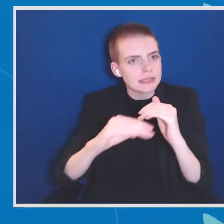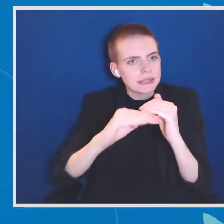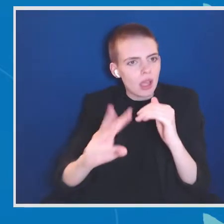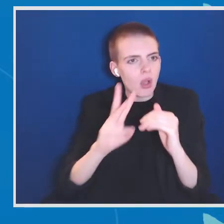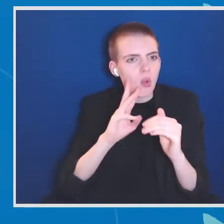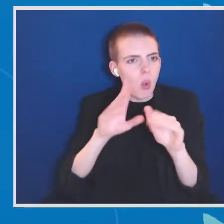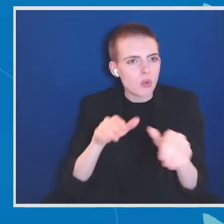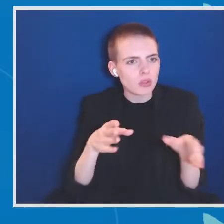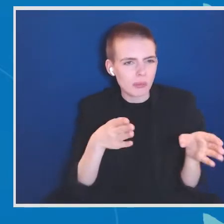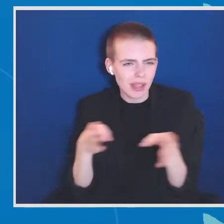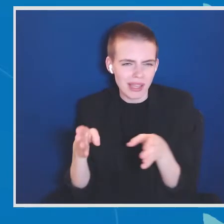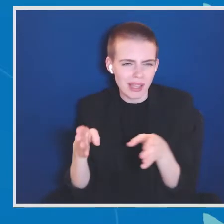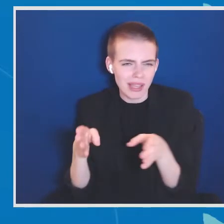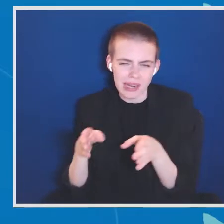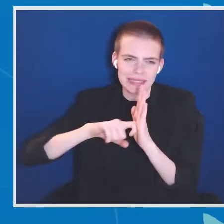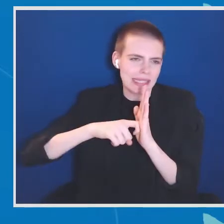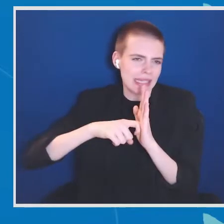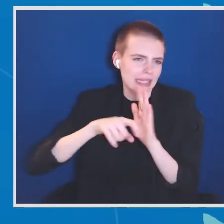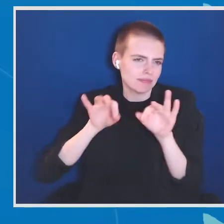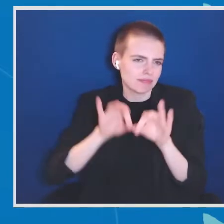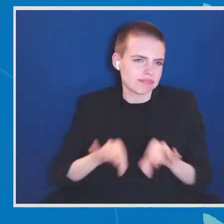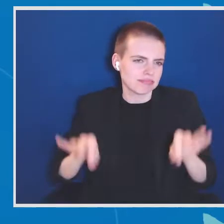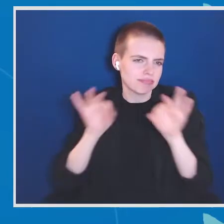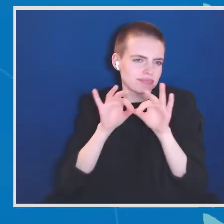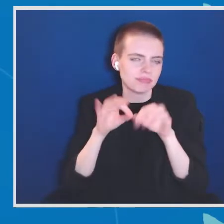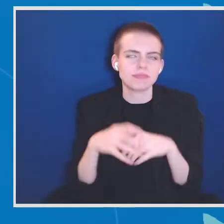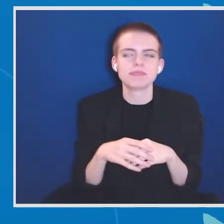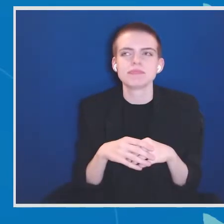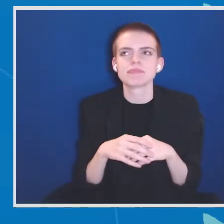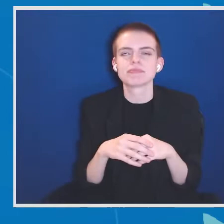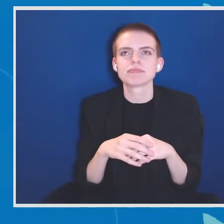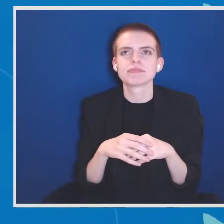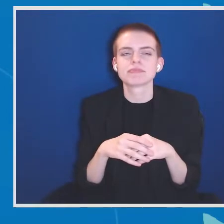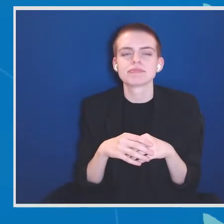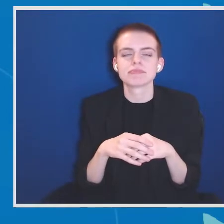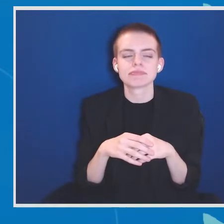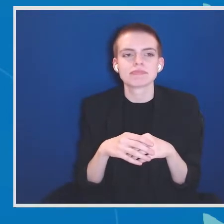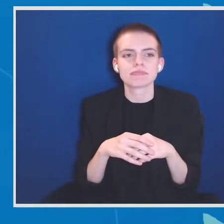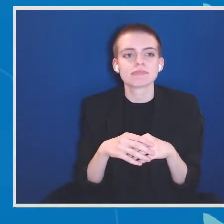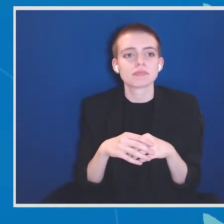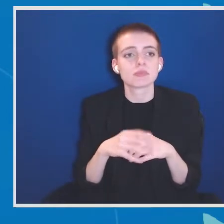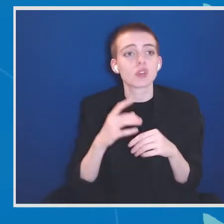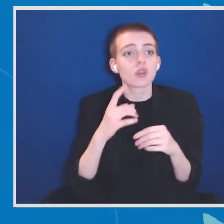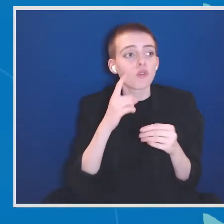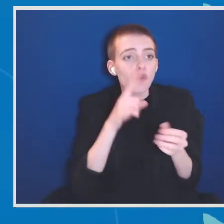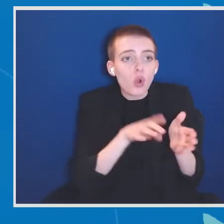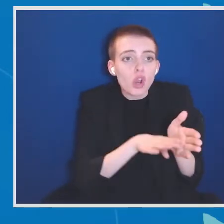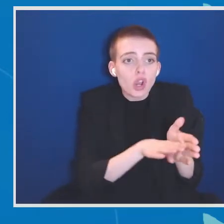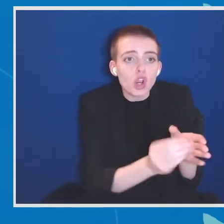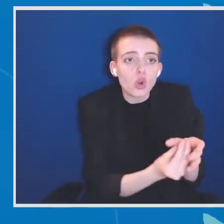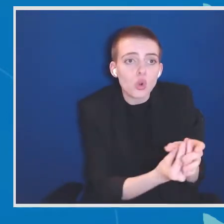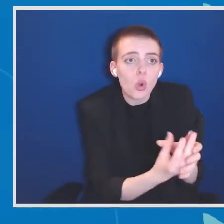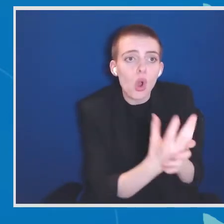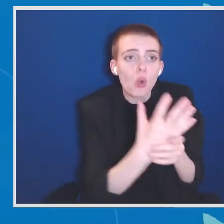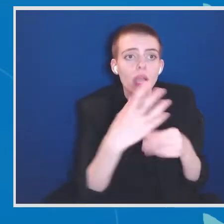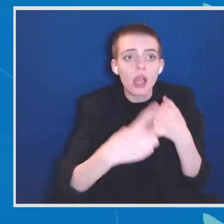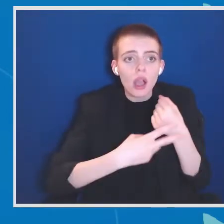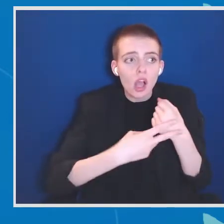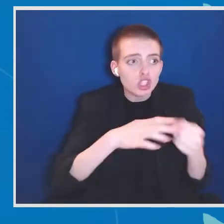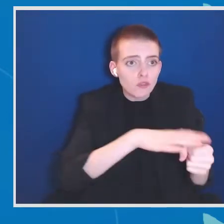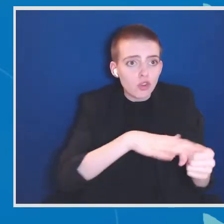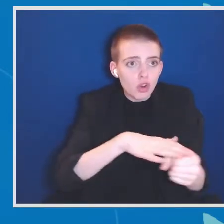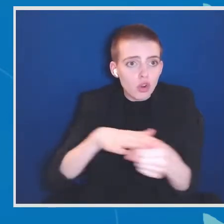things that we see in developing conservation areas, protecting areas, the challenge is always going to be